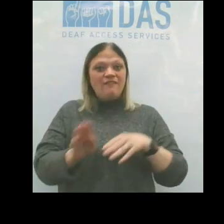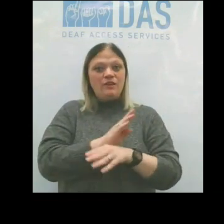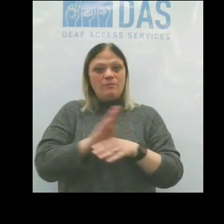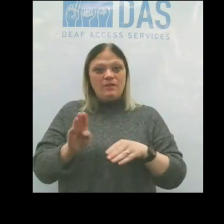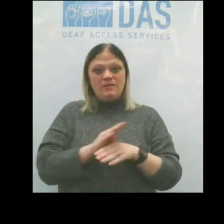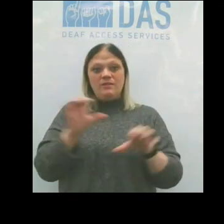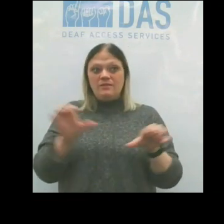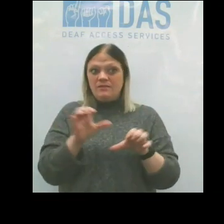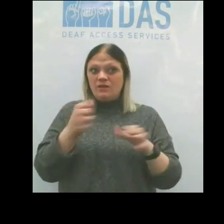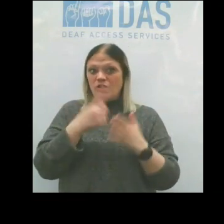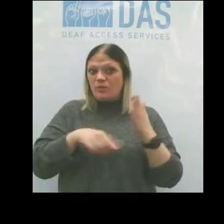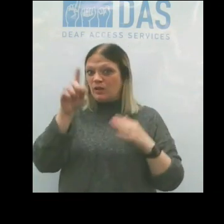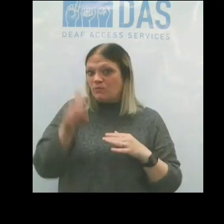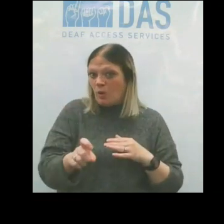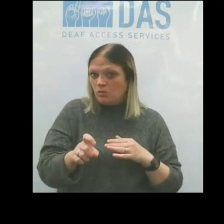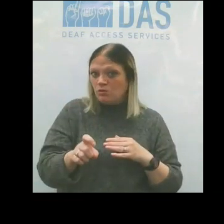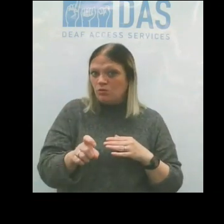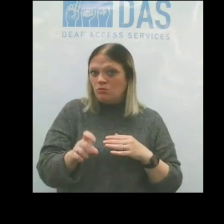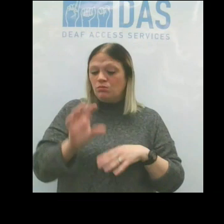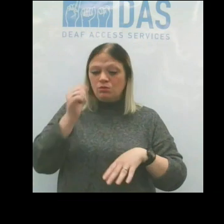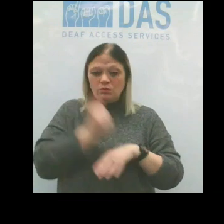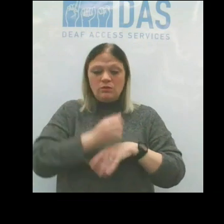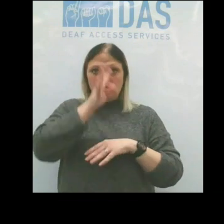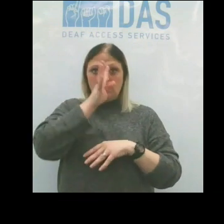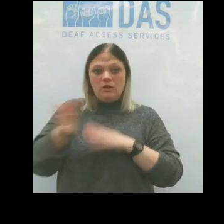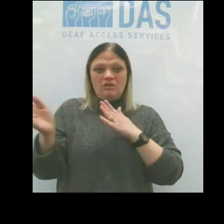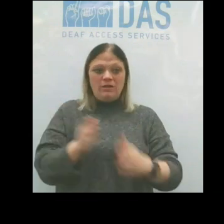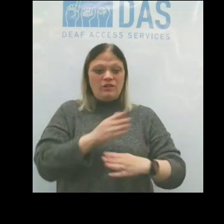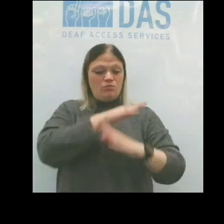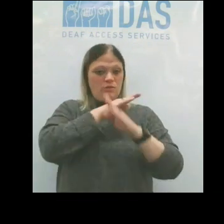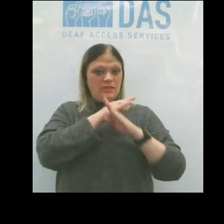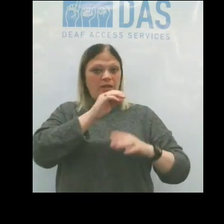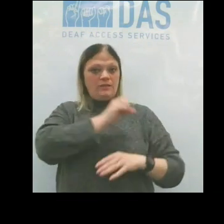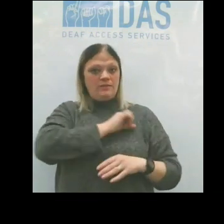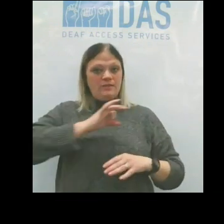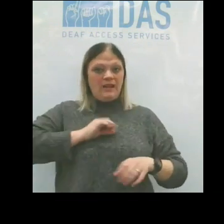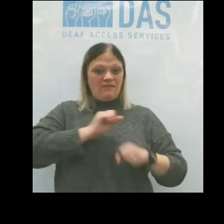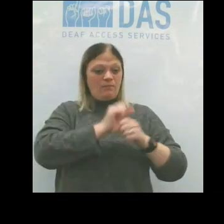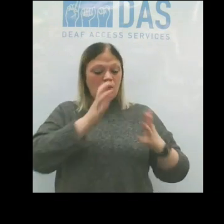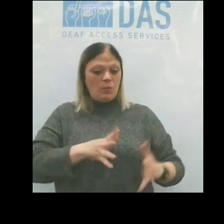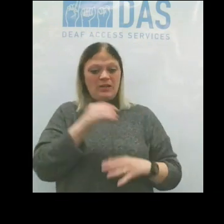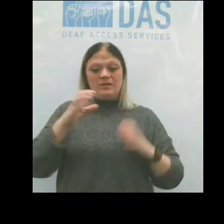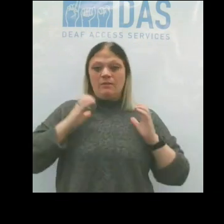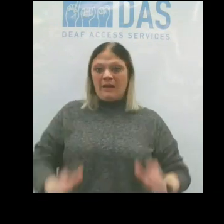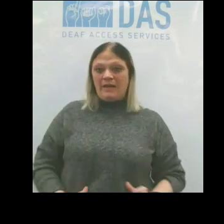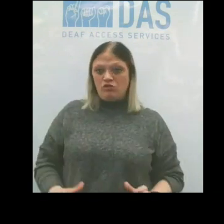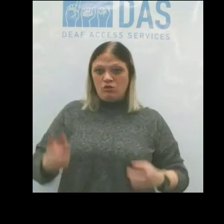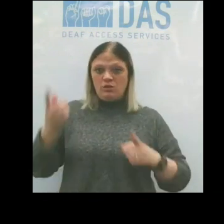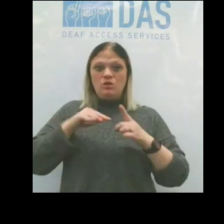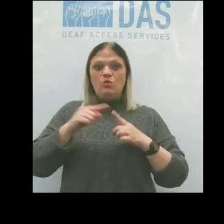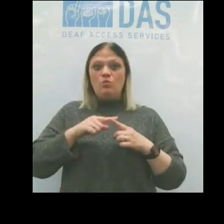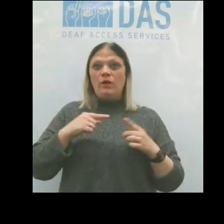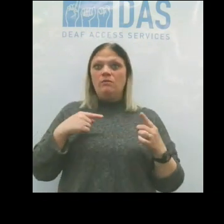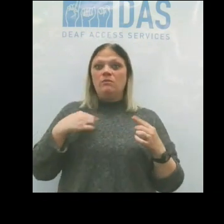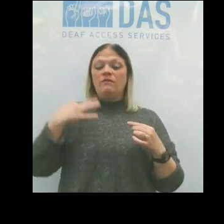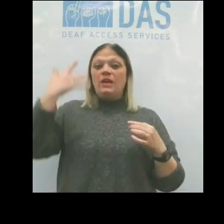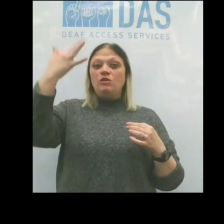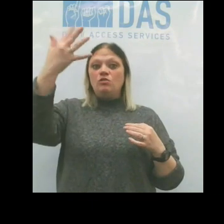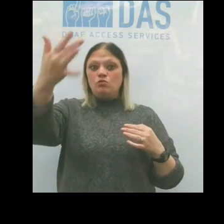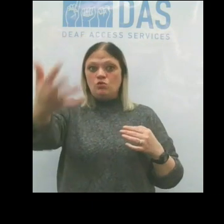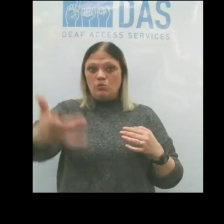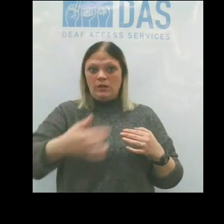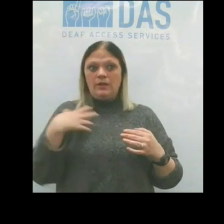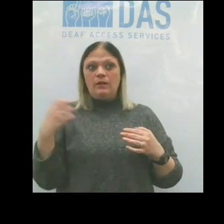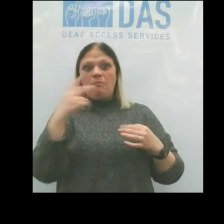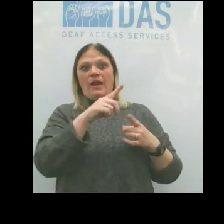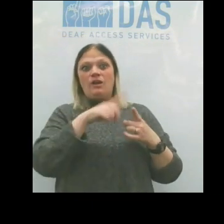what they should, which is come up with a plan to protect their employees and their patrons, and when we eventually get to it, the general public when we